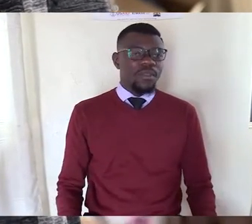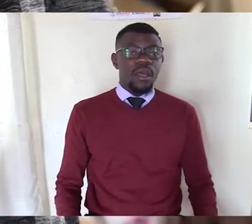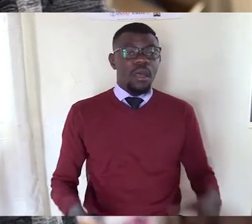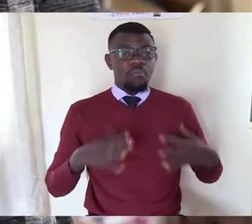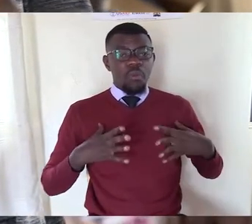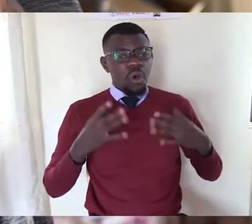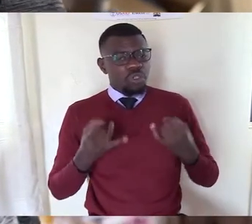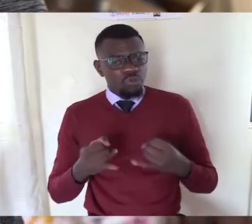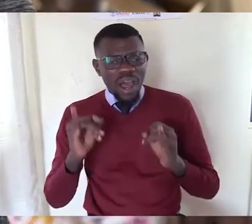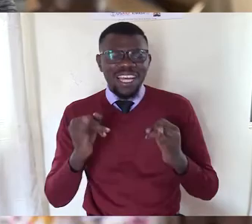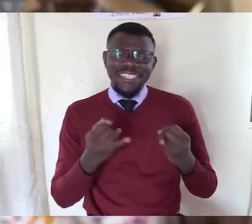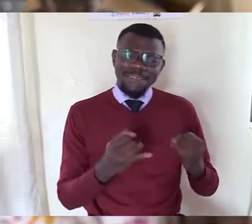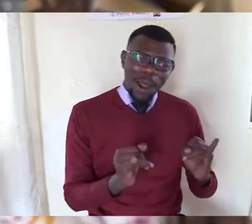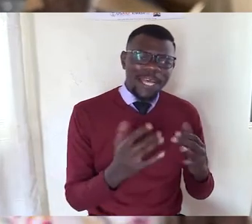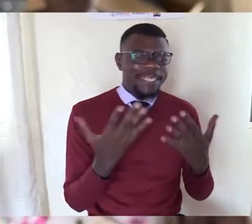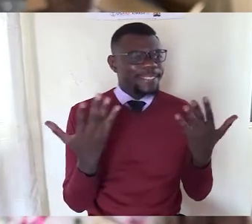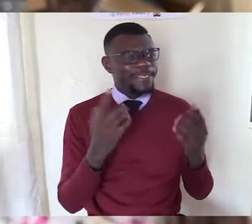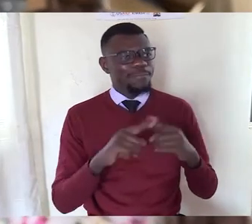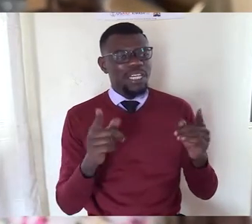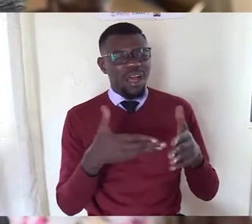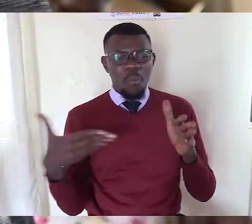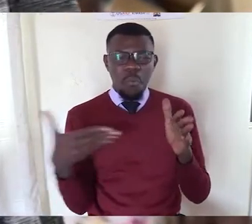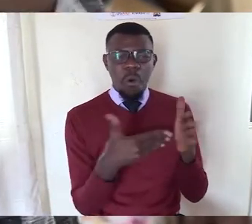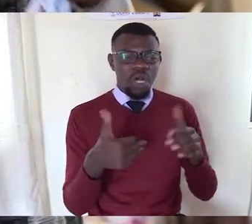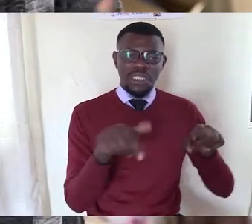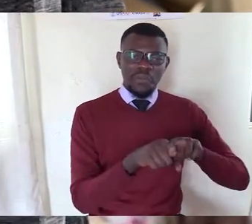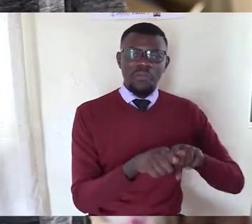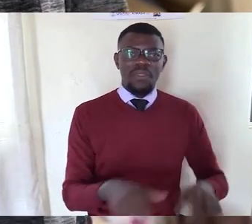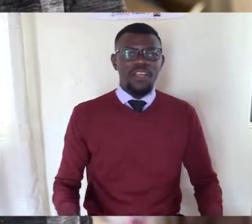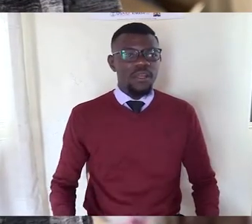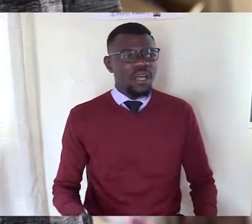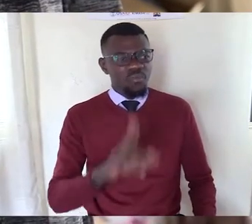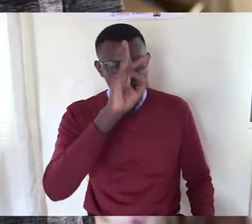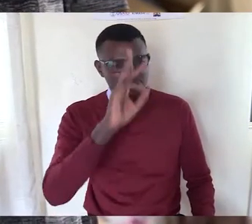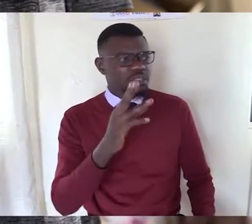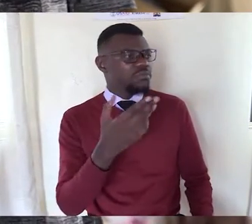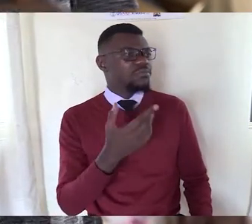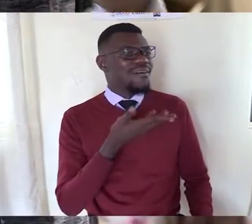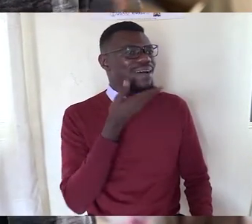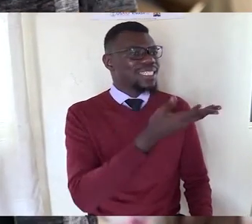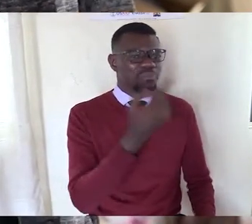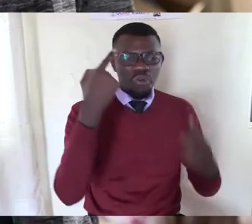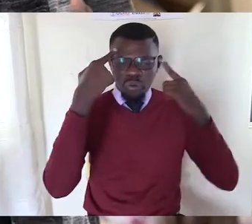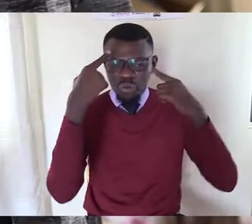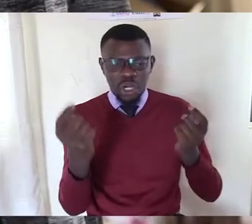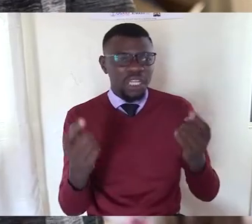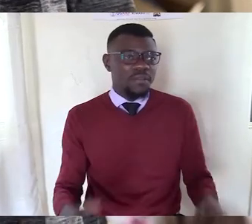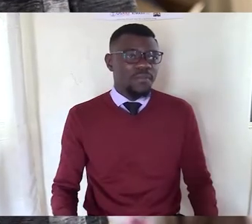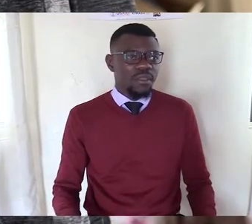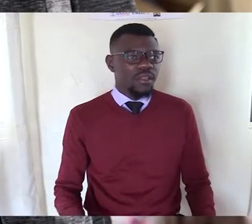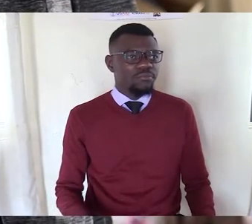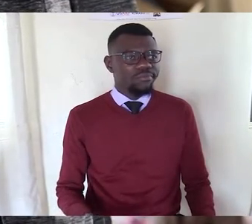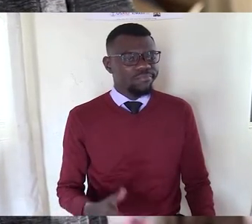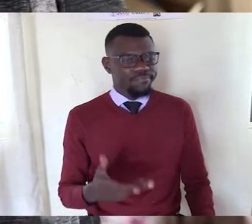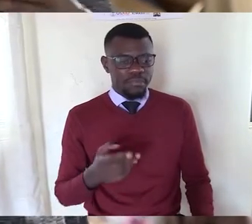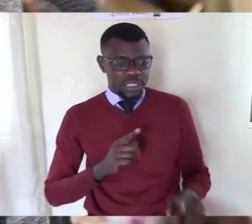so, they were also faced with a lot of backlash and also just rude police officers who could not listen to